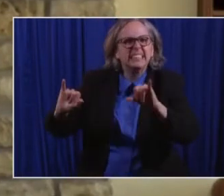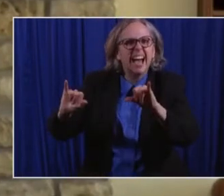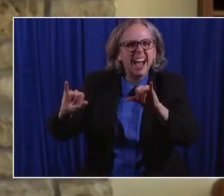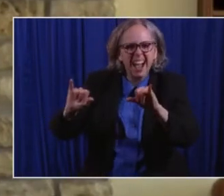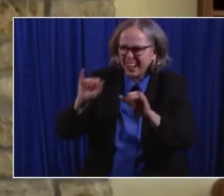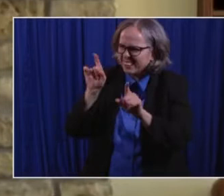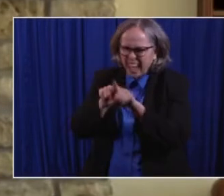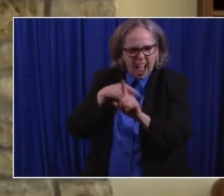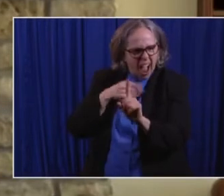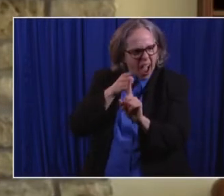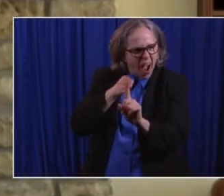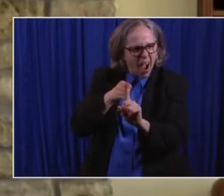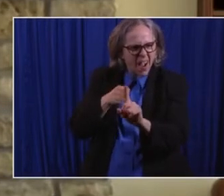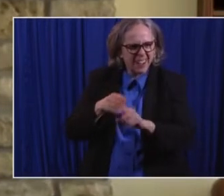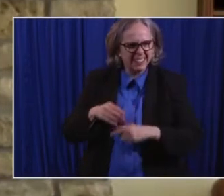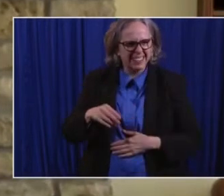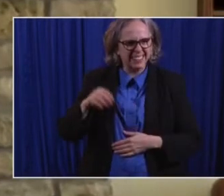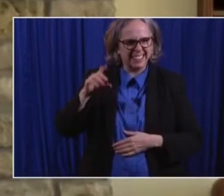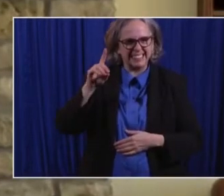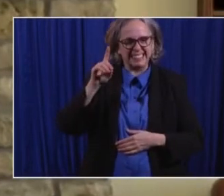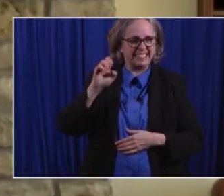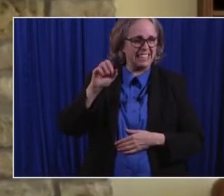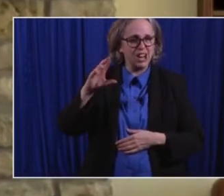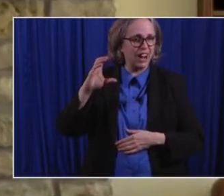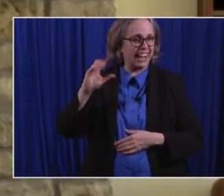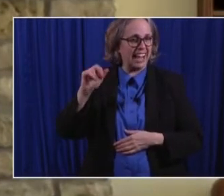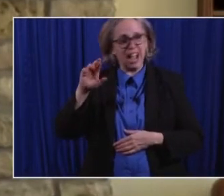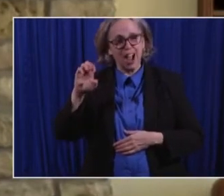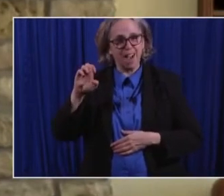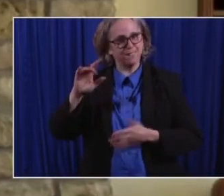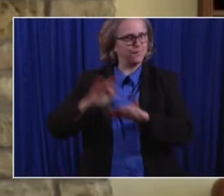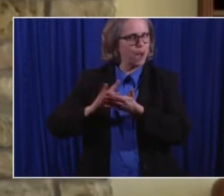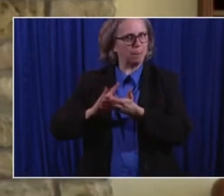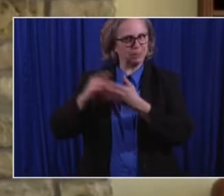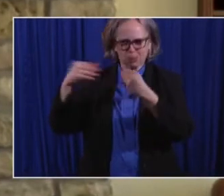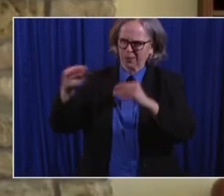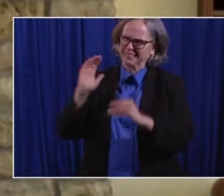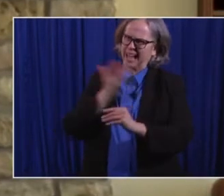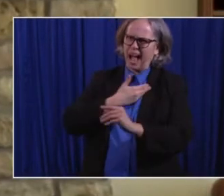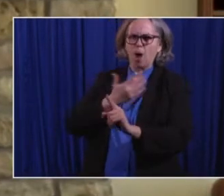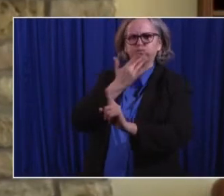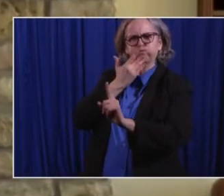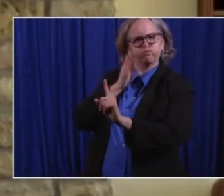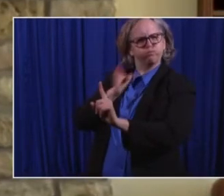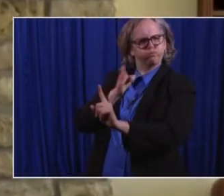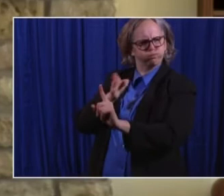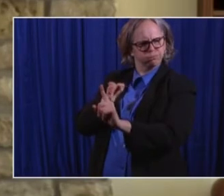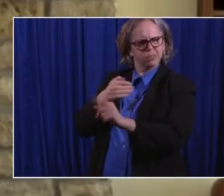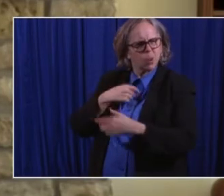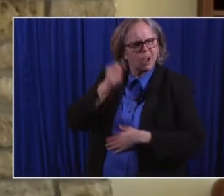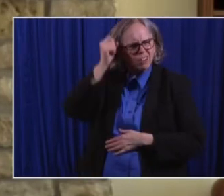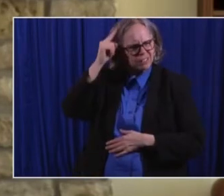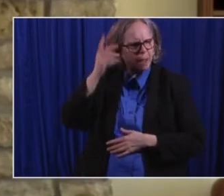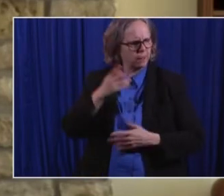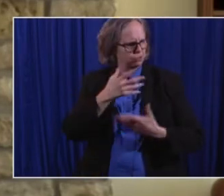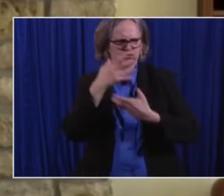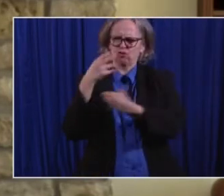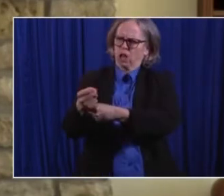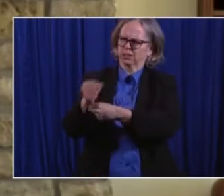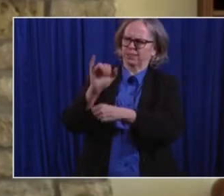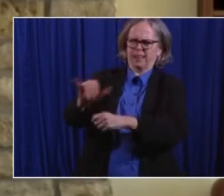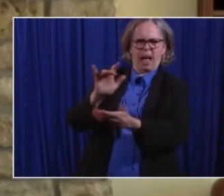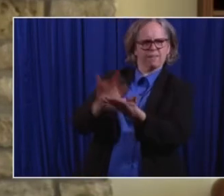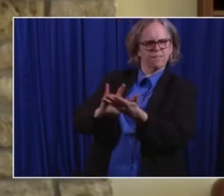when we were growing up, we went to Urbon Johnson Drugs in Yellow Springs. And so we understand about independent small pharmacies. And